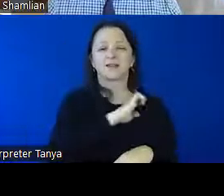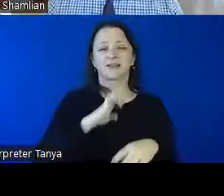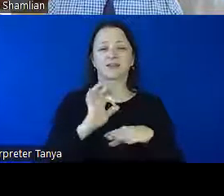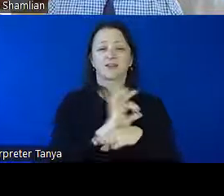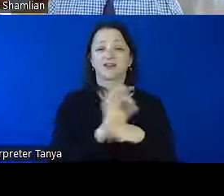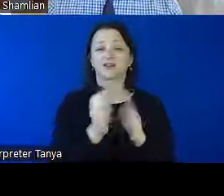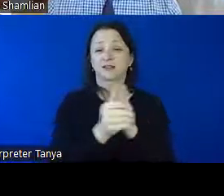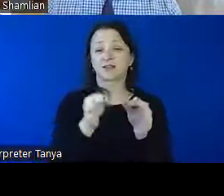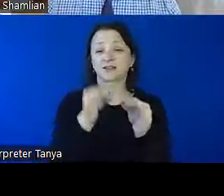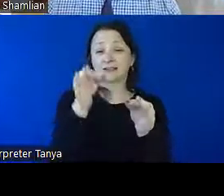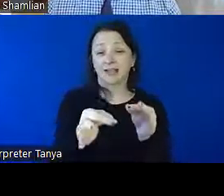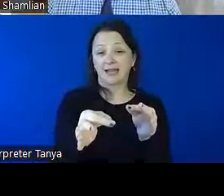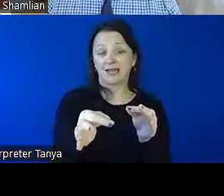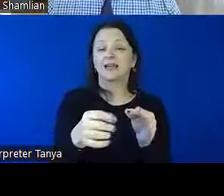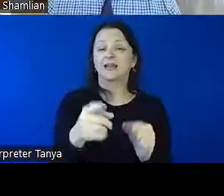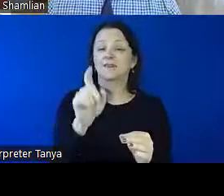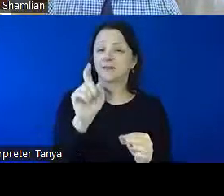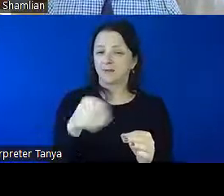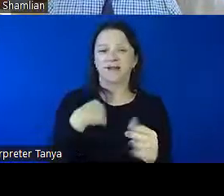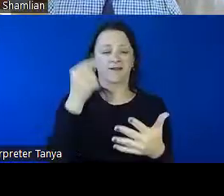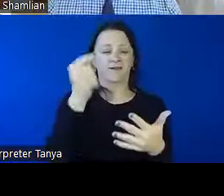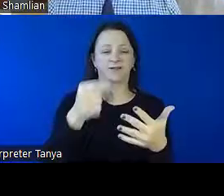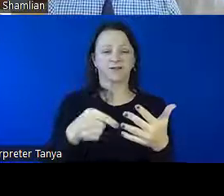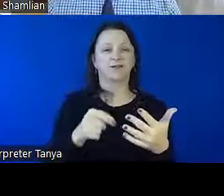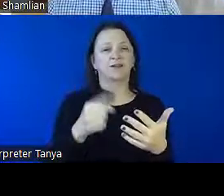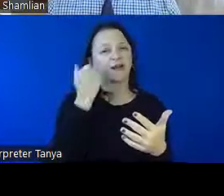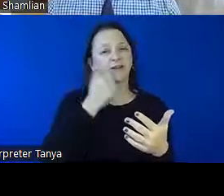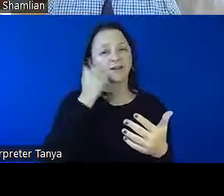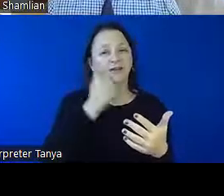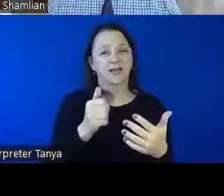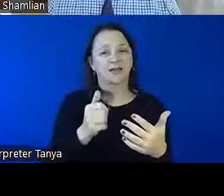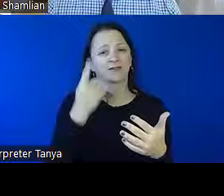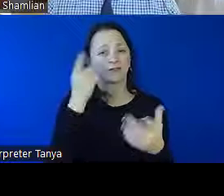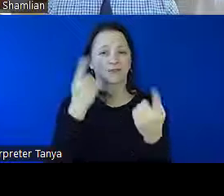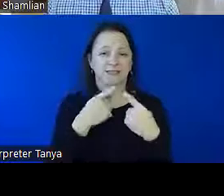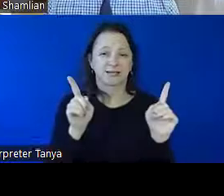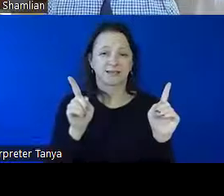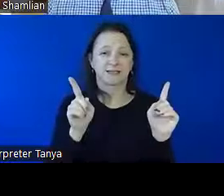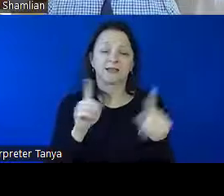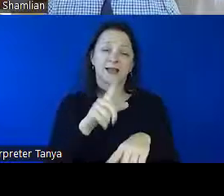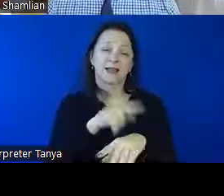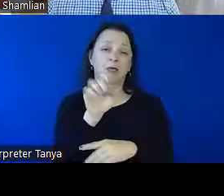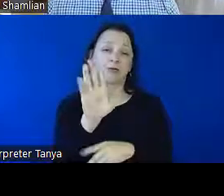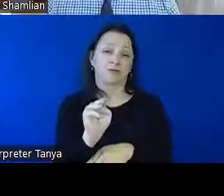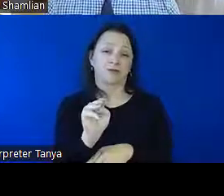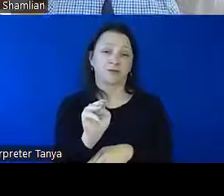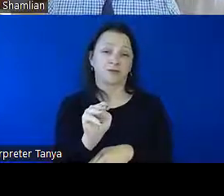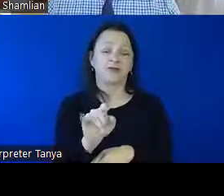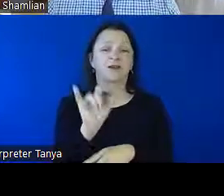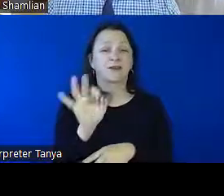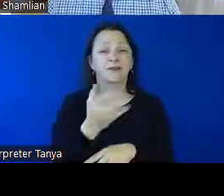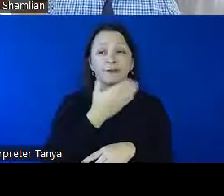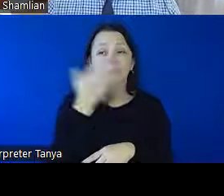need these things to be successful. They need them day to day. They might need them long term. And if they're lost along the way, they need to